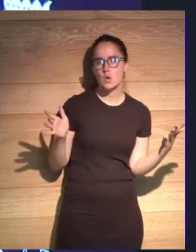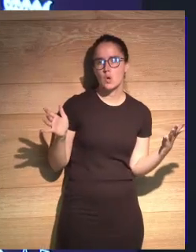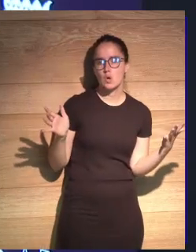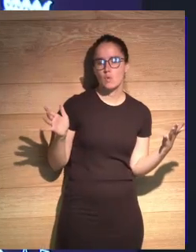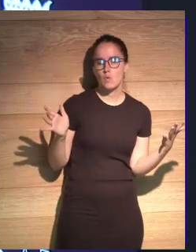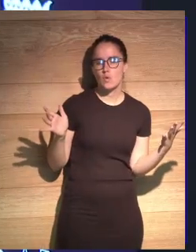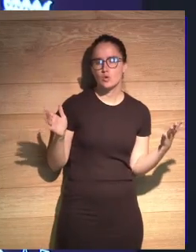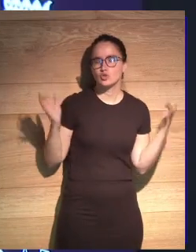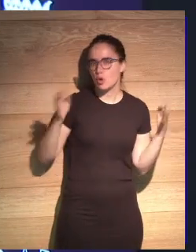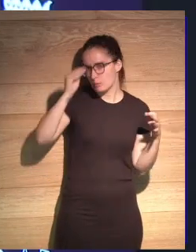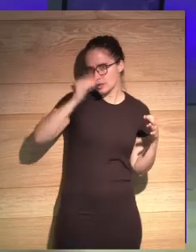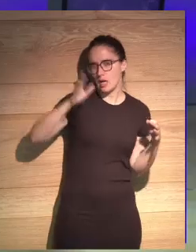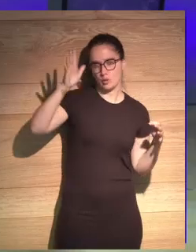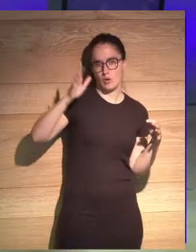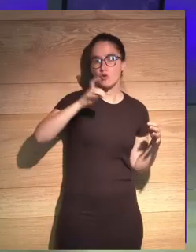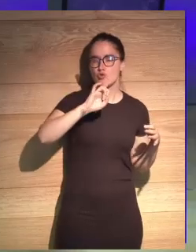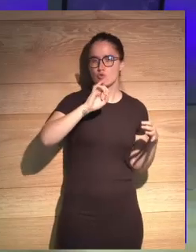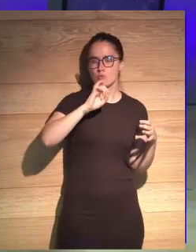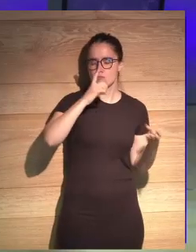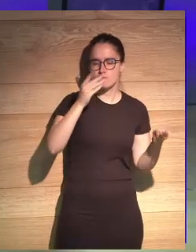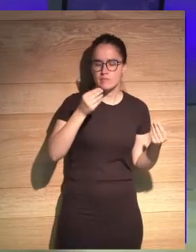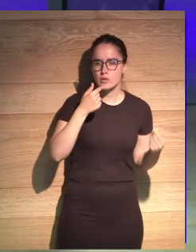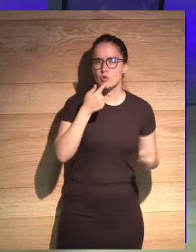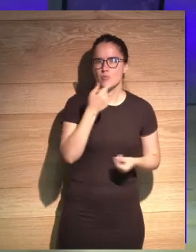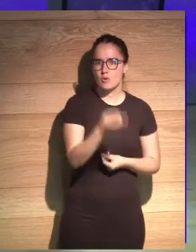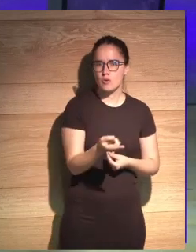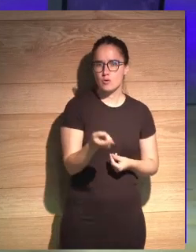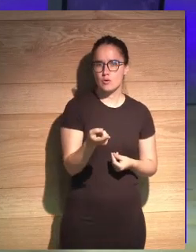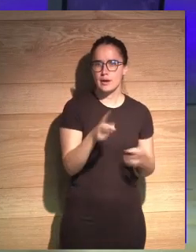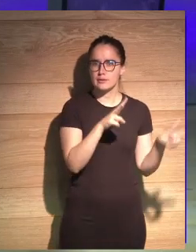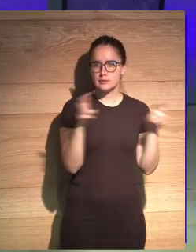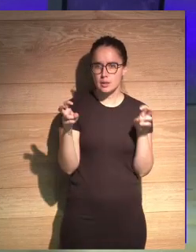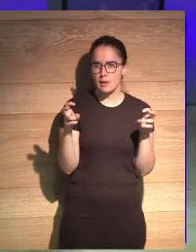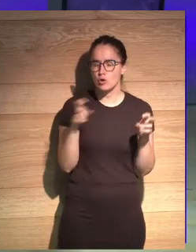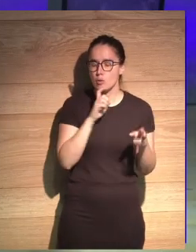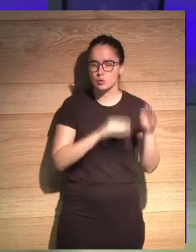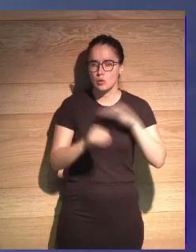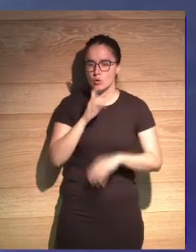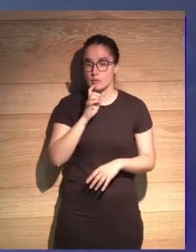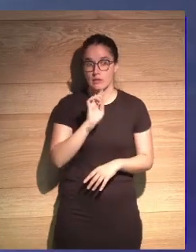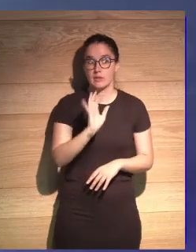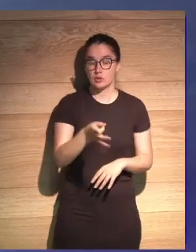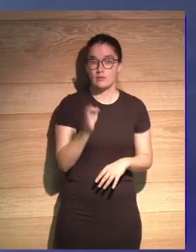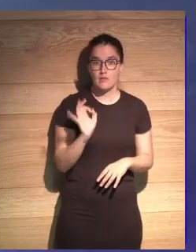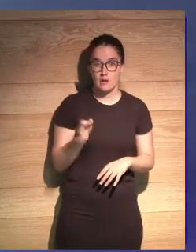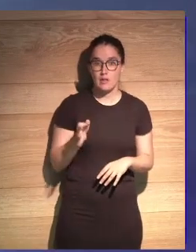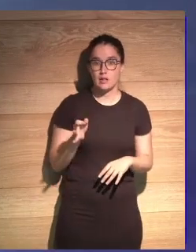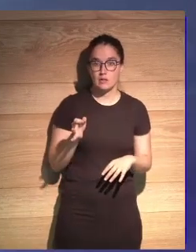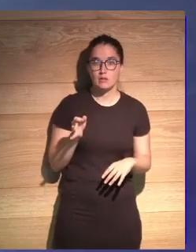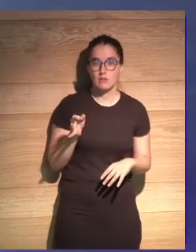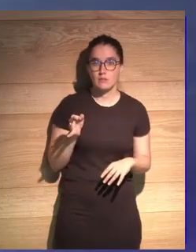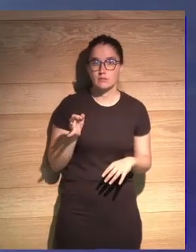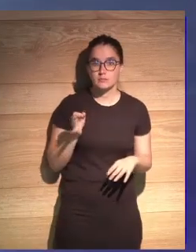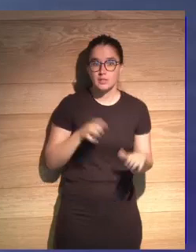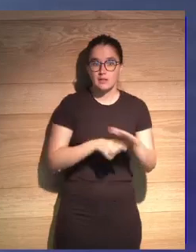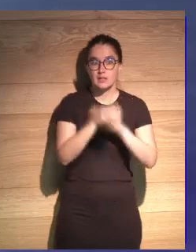and you need deductive skills. I have a problem, I need to solve it, and all I have is my mind.